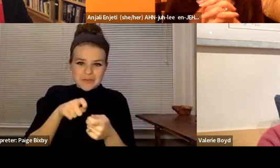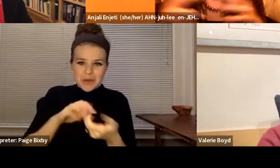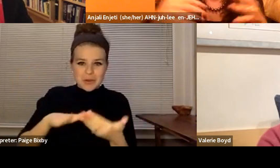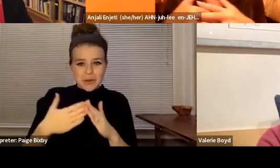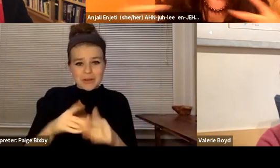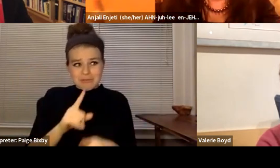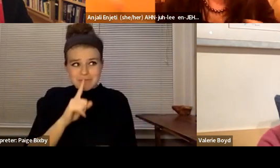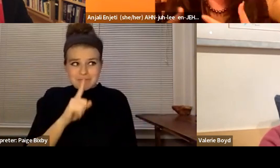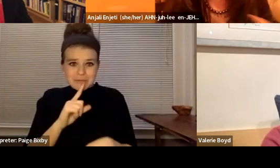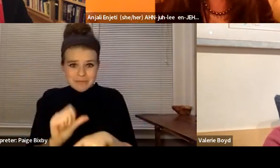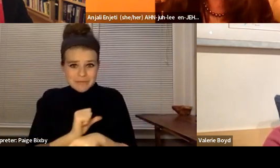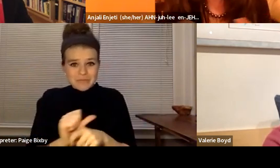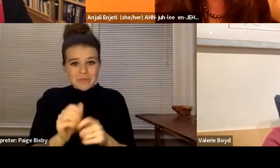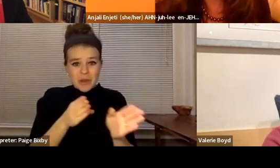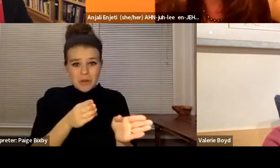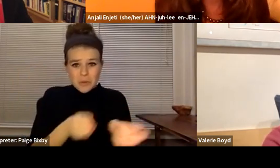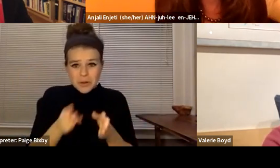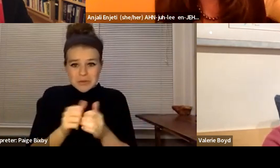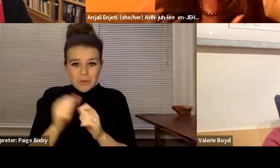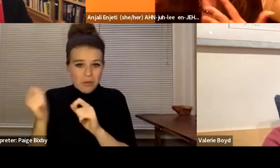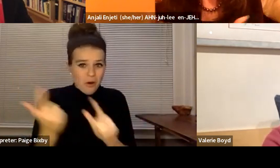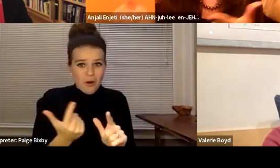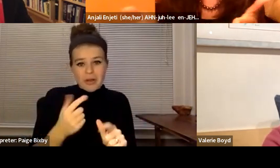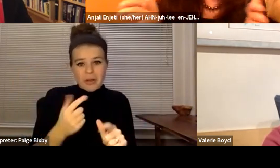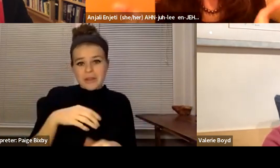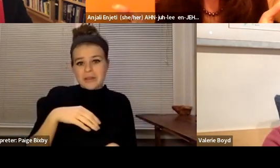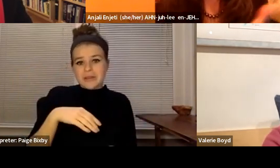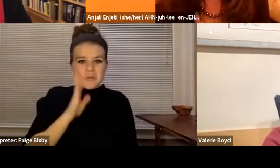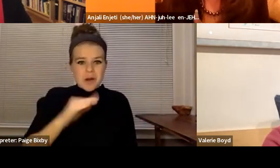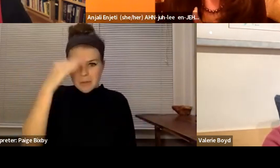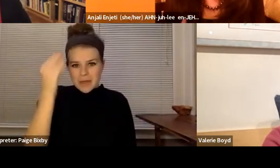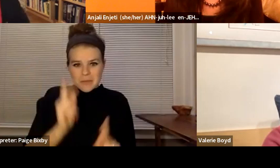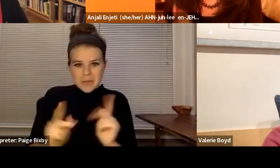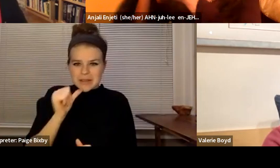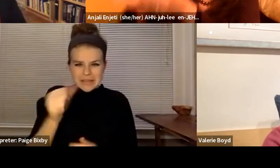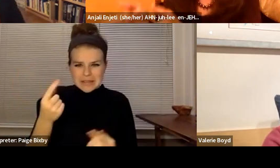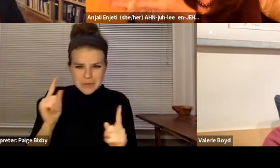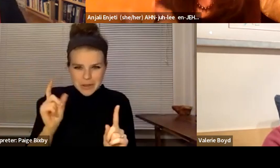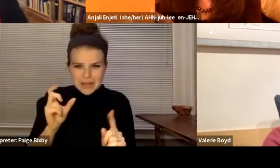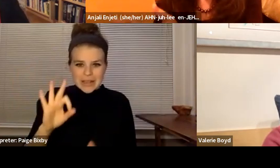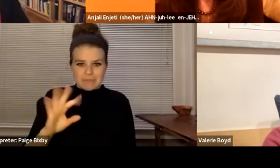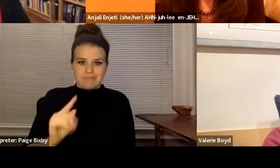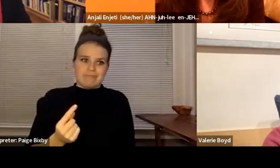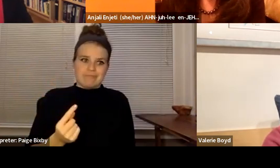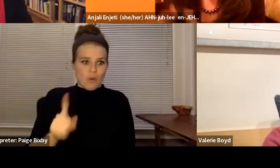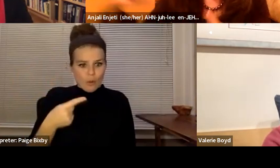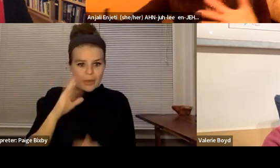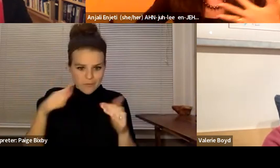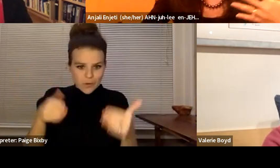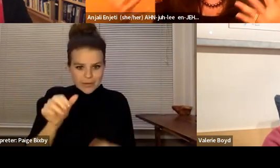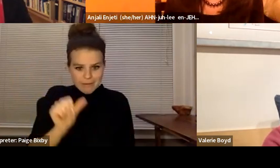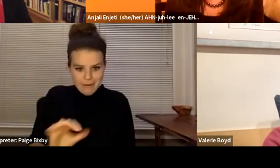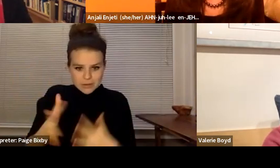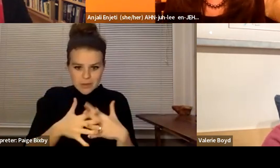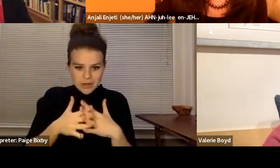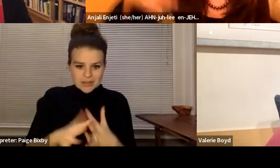are organizing with all brown and black people. I mean, it doesn't work, right? If you're solely organizing Asian Americans, you